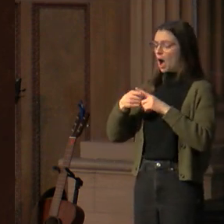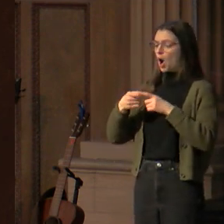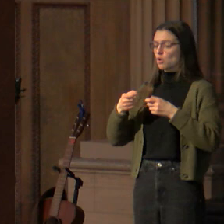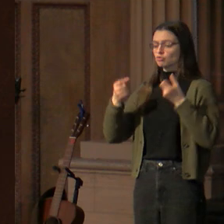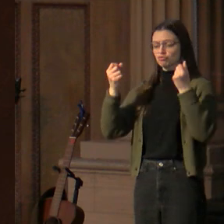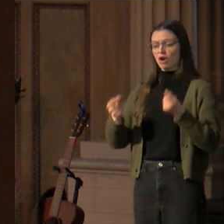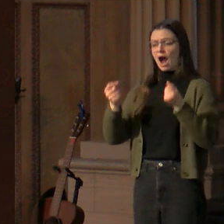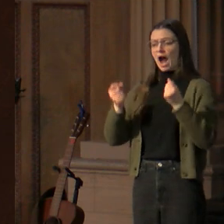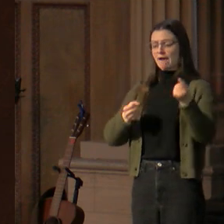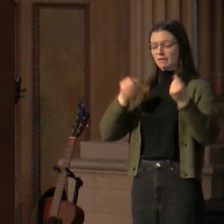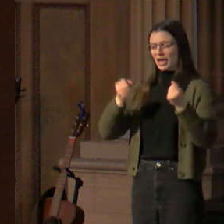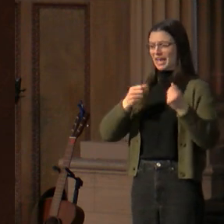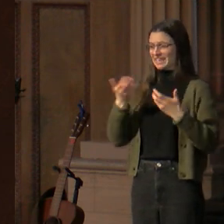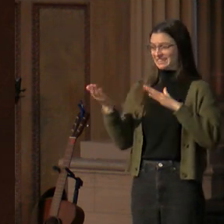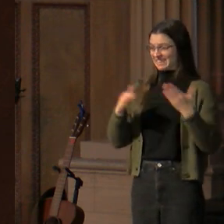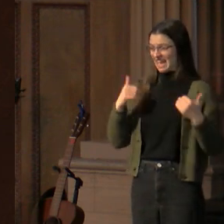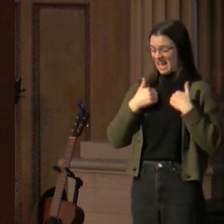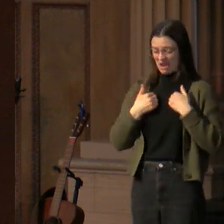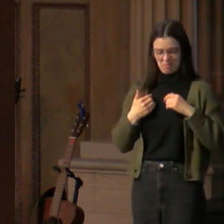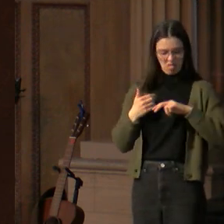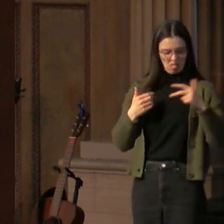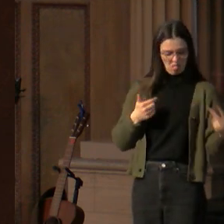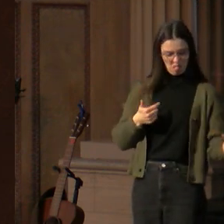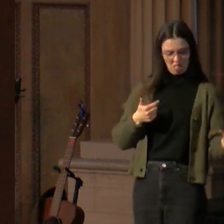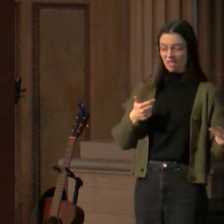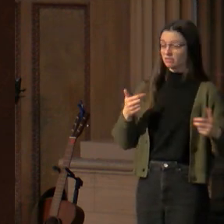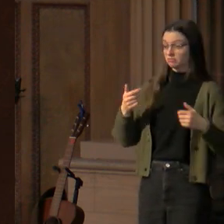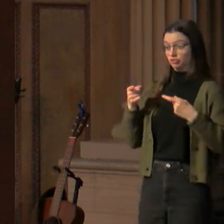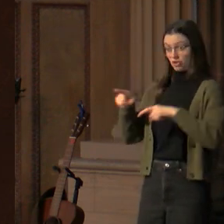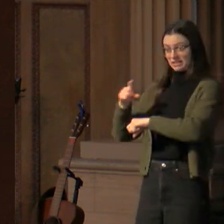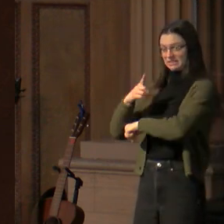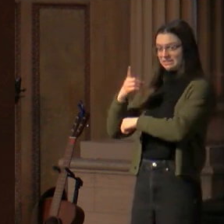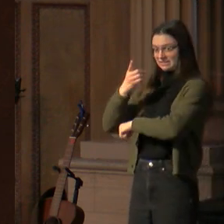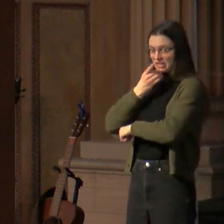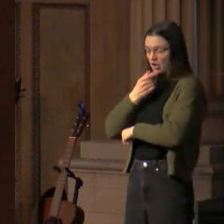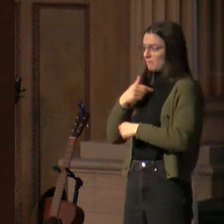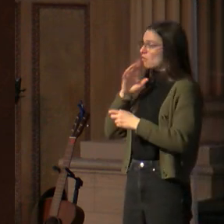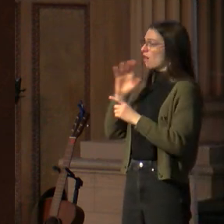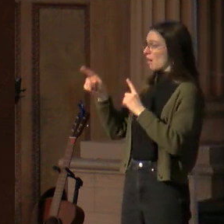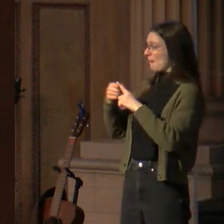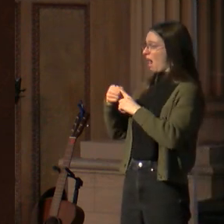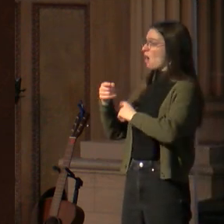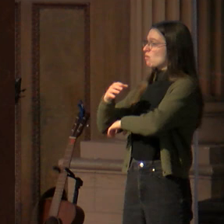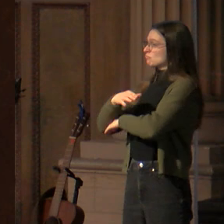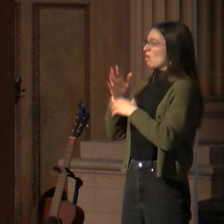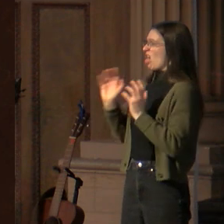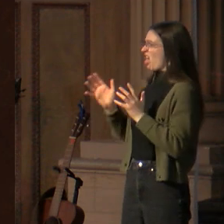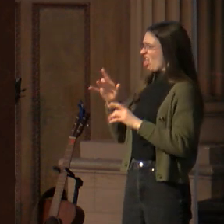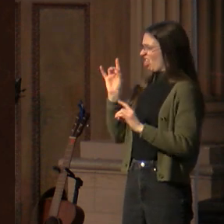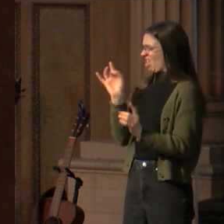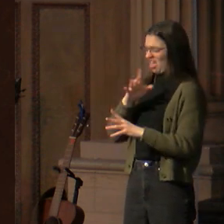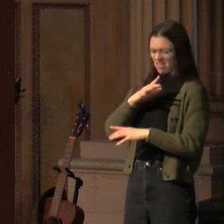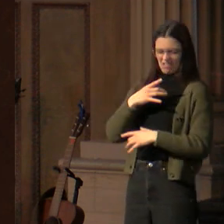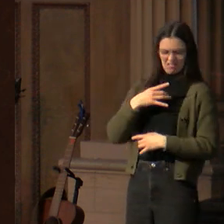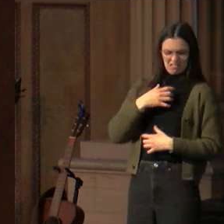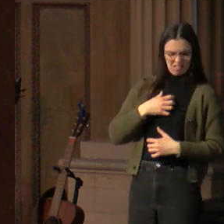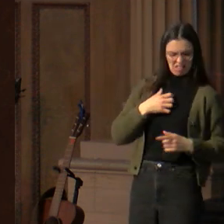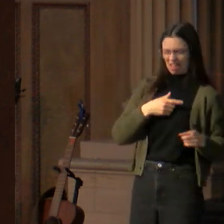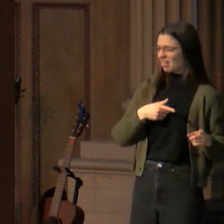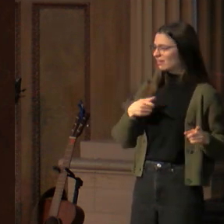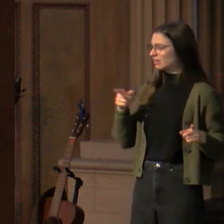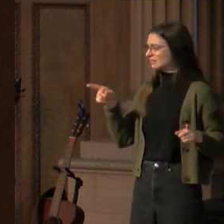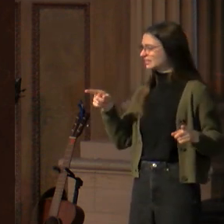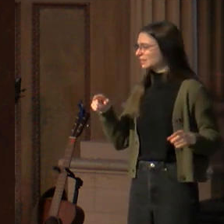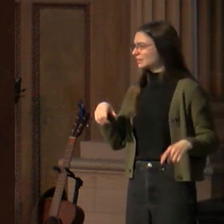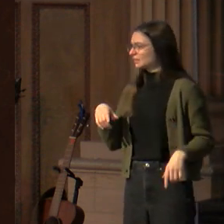you thought that was gross, and you would prefer that I not talk about things like that while we're eating. Is that right? And you want her to be able to